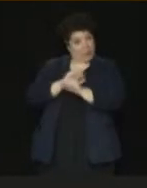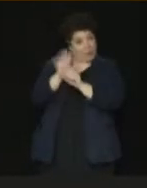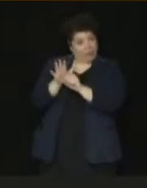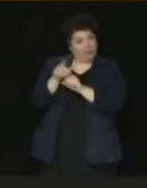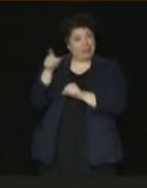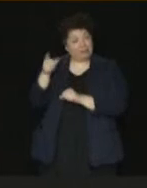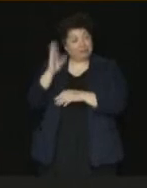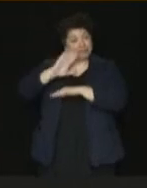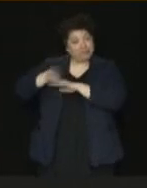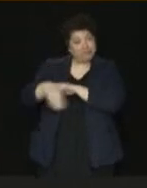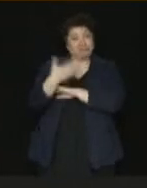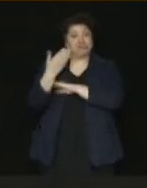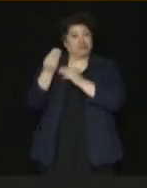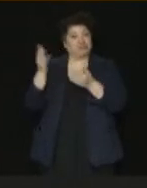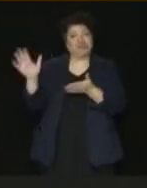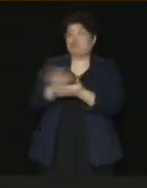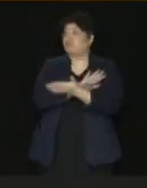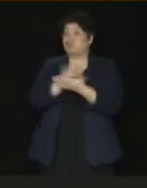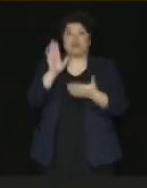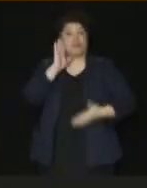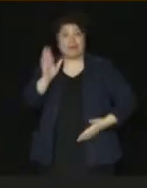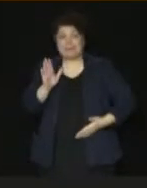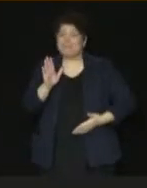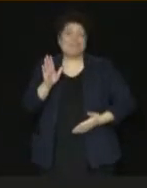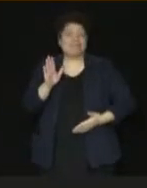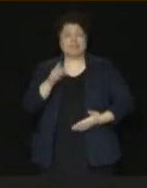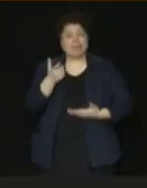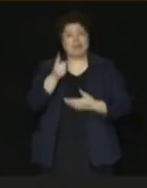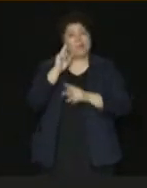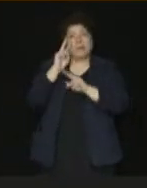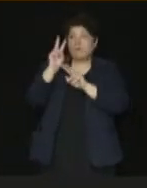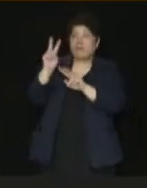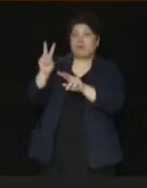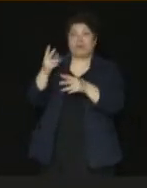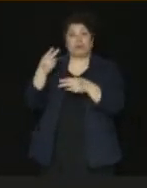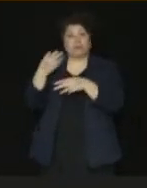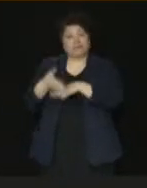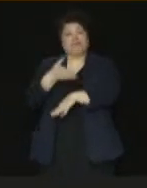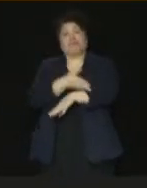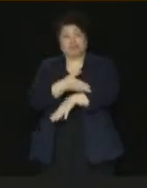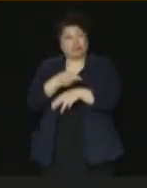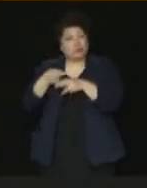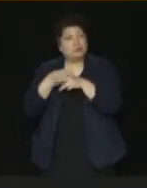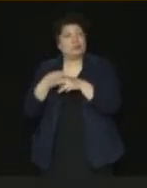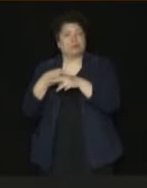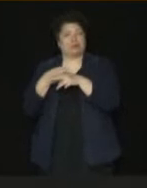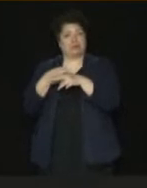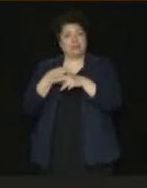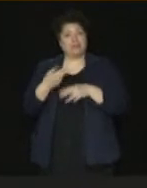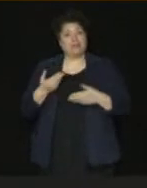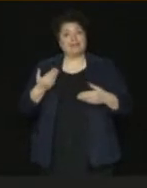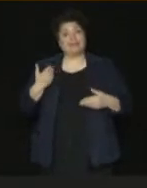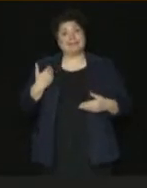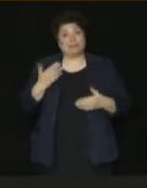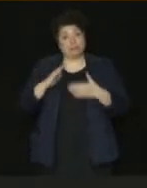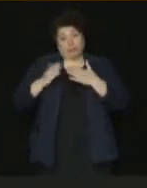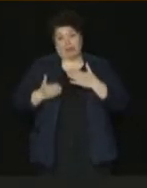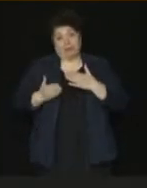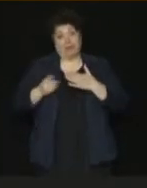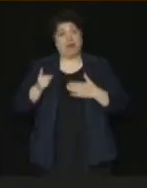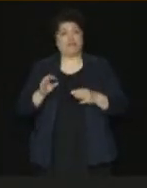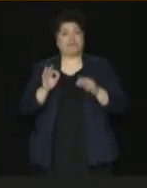probably looking for signs that things will get just a little bit easier. Well, this weekend, we passed an important